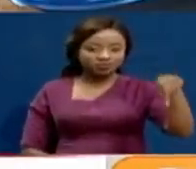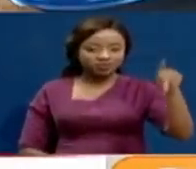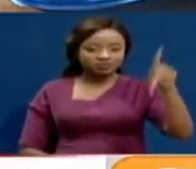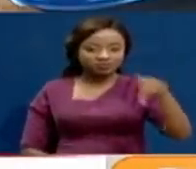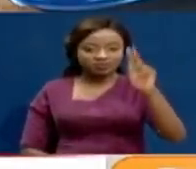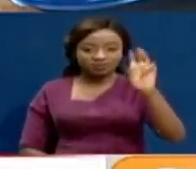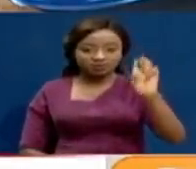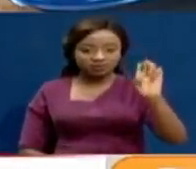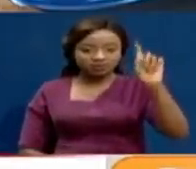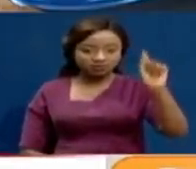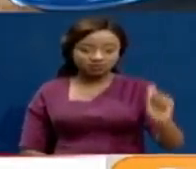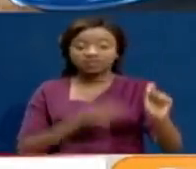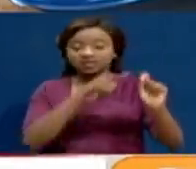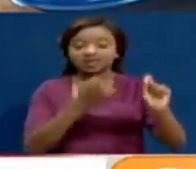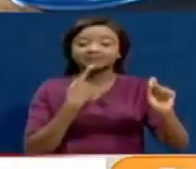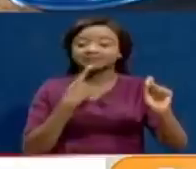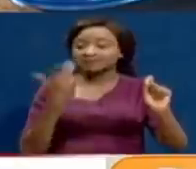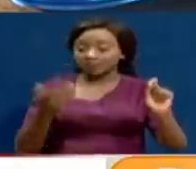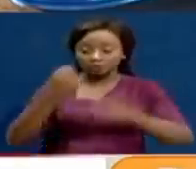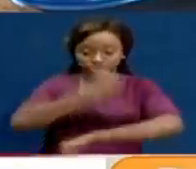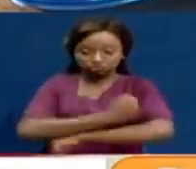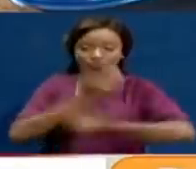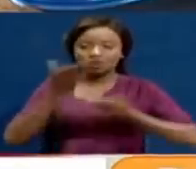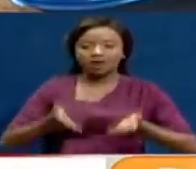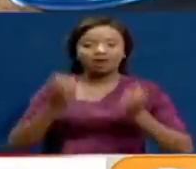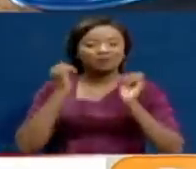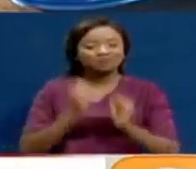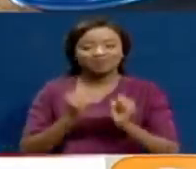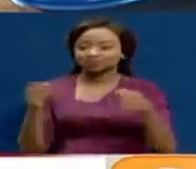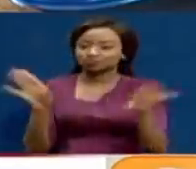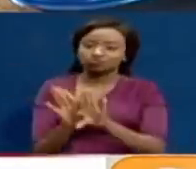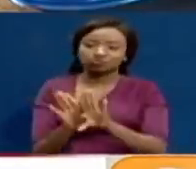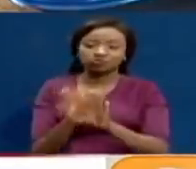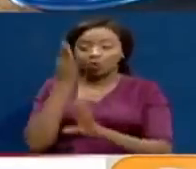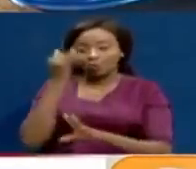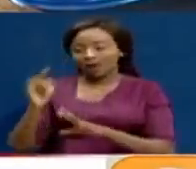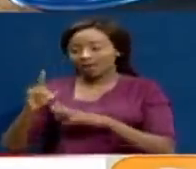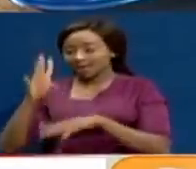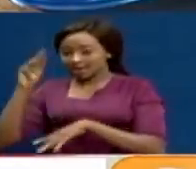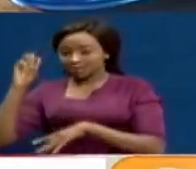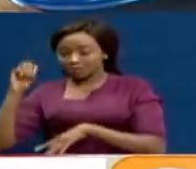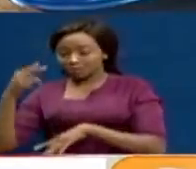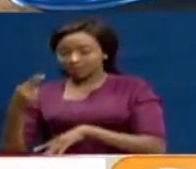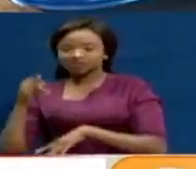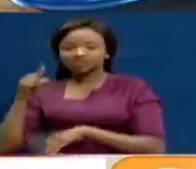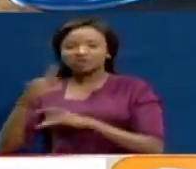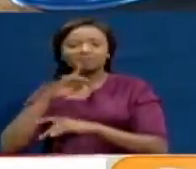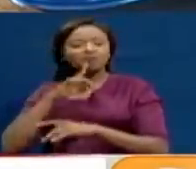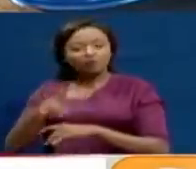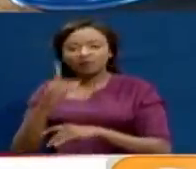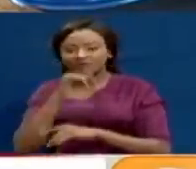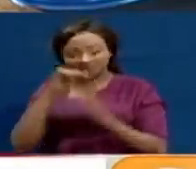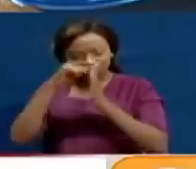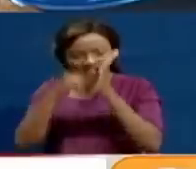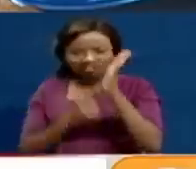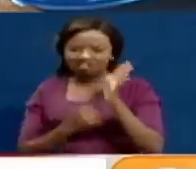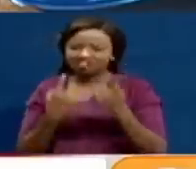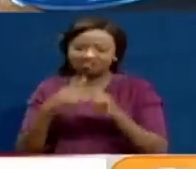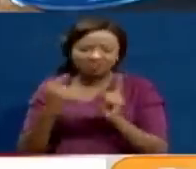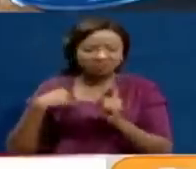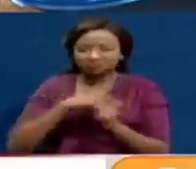pushing for the closure of schools, saying the directives given by the Ministry of Health are selective. KUPPET officials insist this is